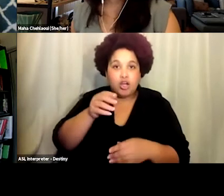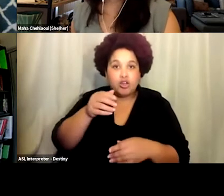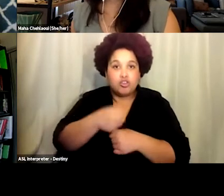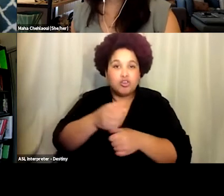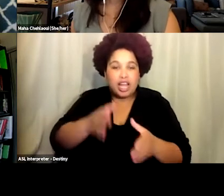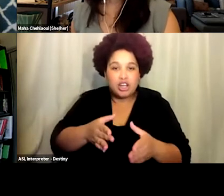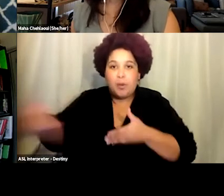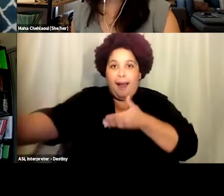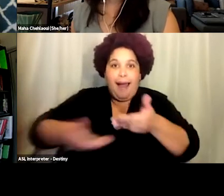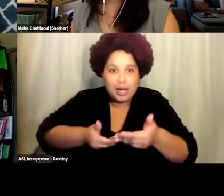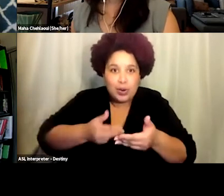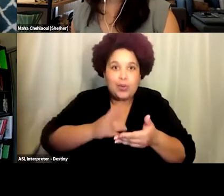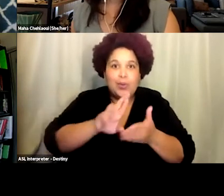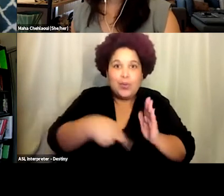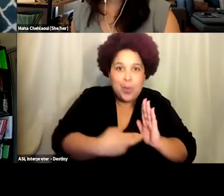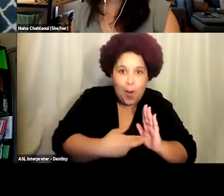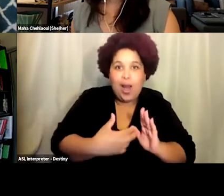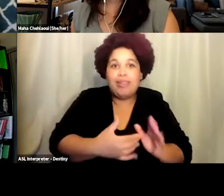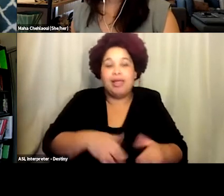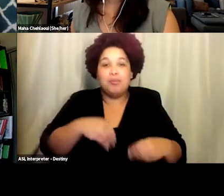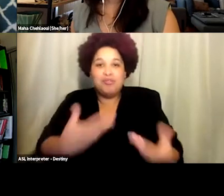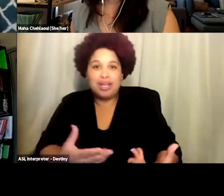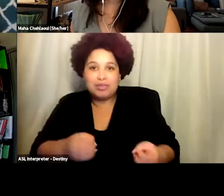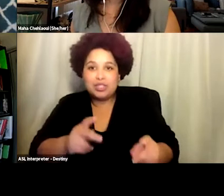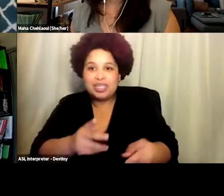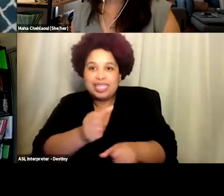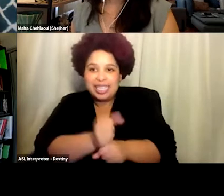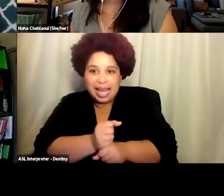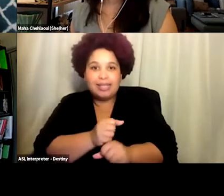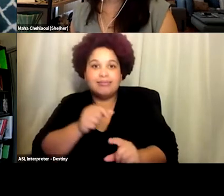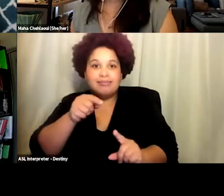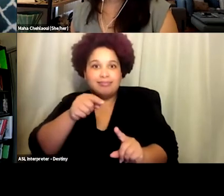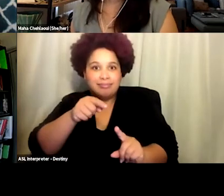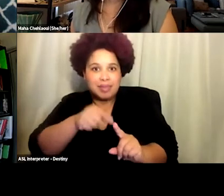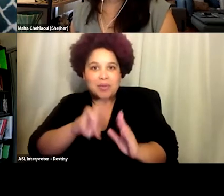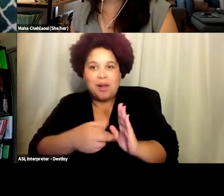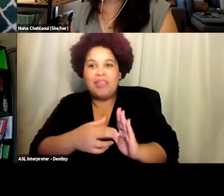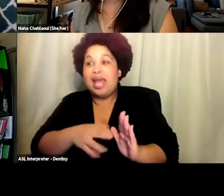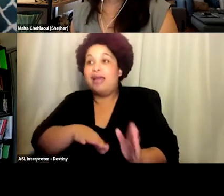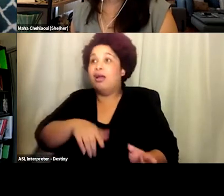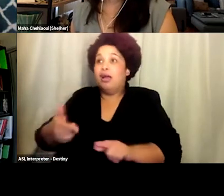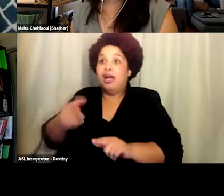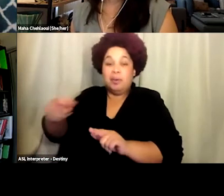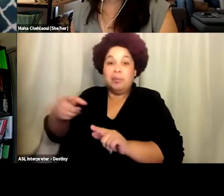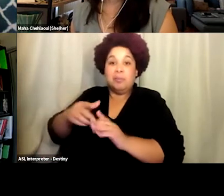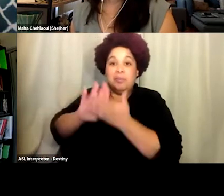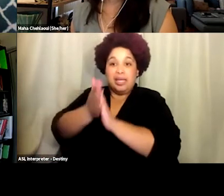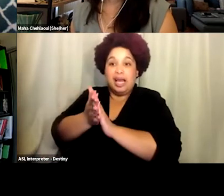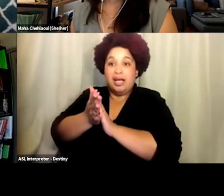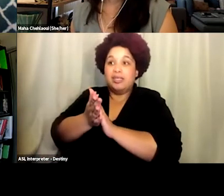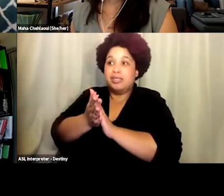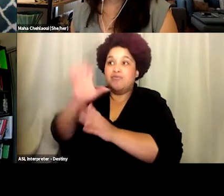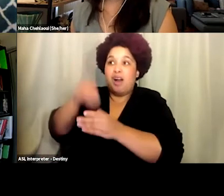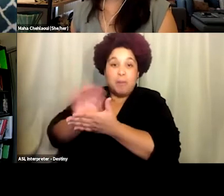actor who then gets the platform to win a Golden Globe, who then gets the platform to play Freddie Mercury, who then becomes that Freddie Mercury did